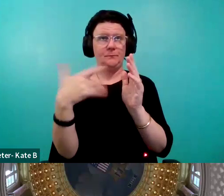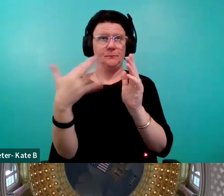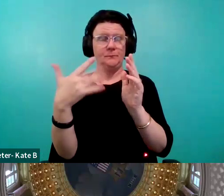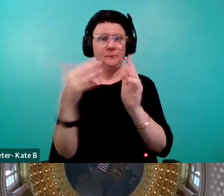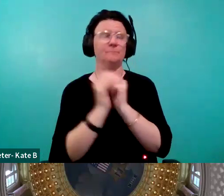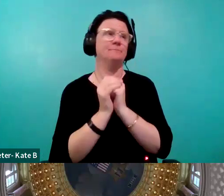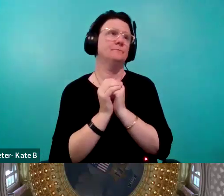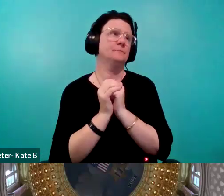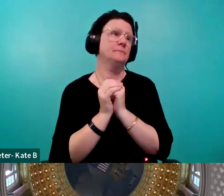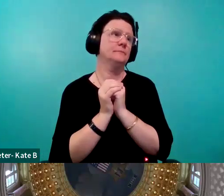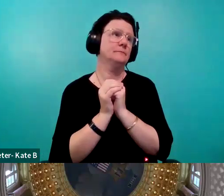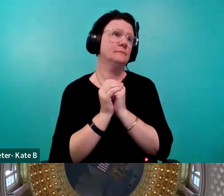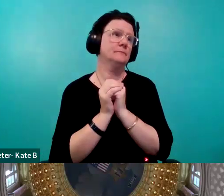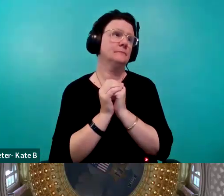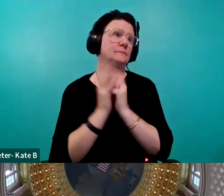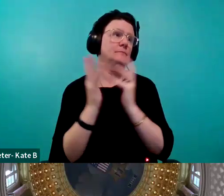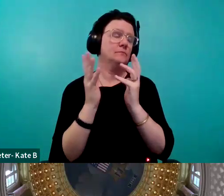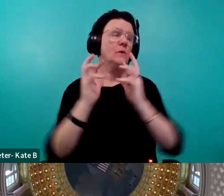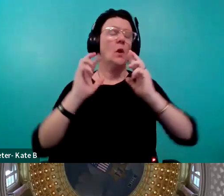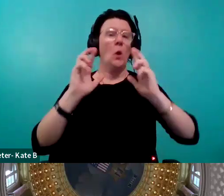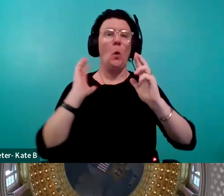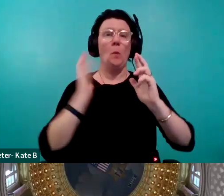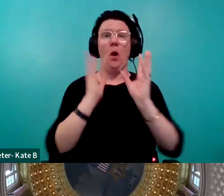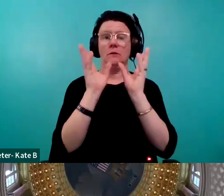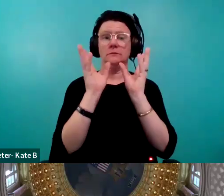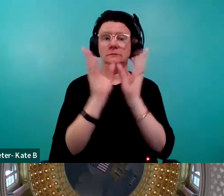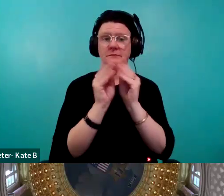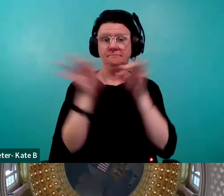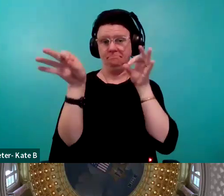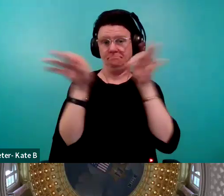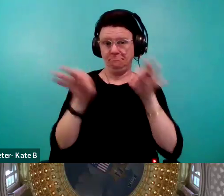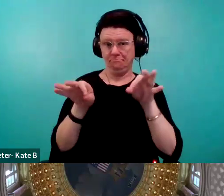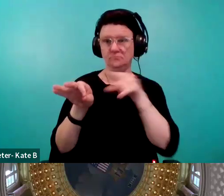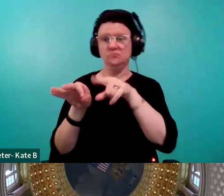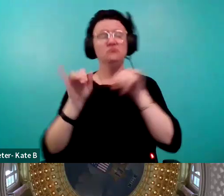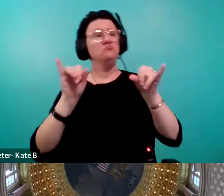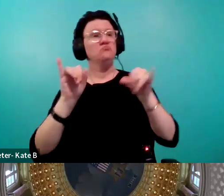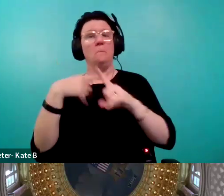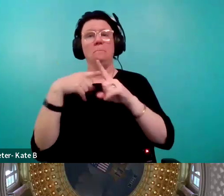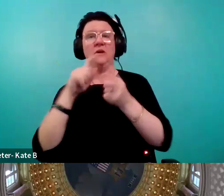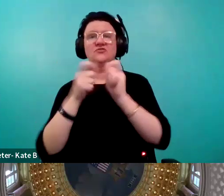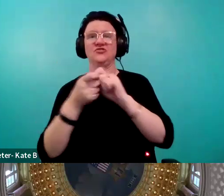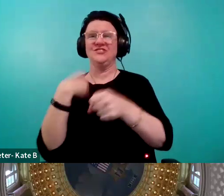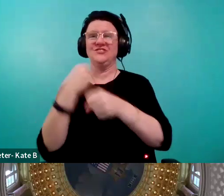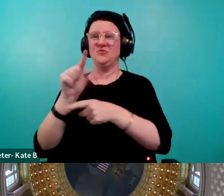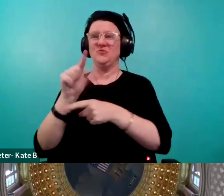I hope you find information that can help you to make changes in the year of 2025. So